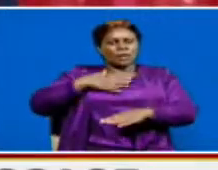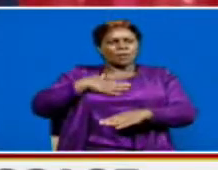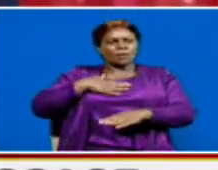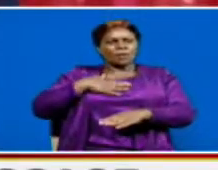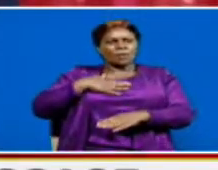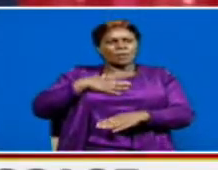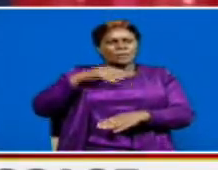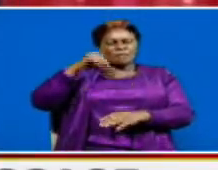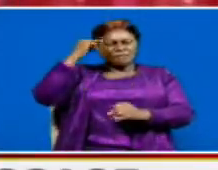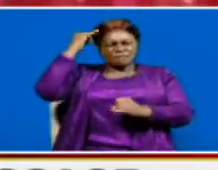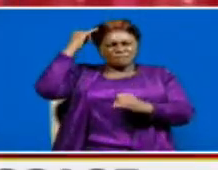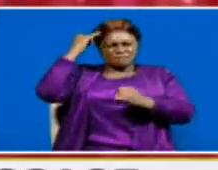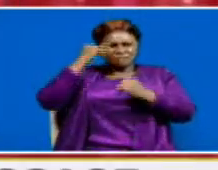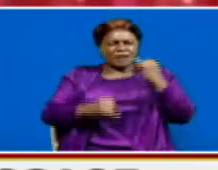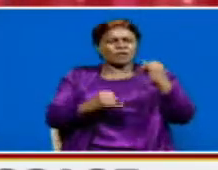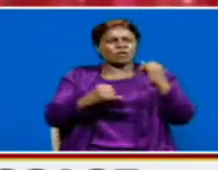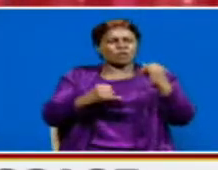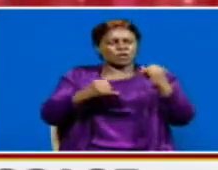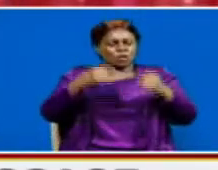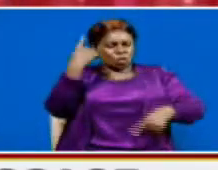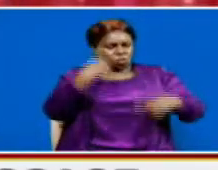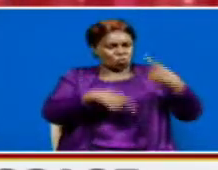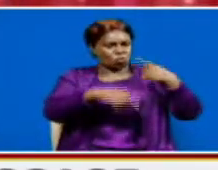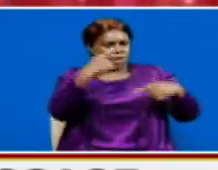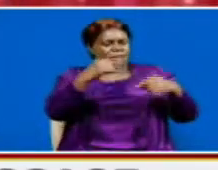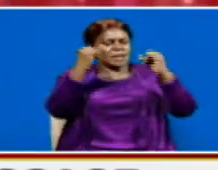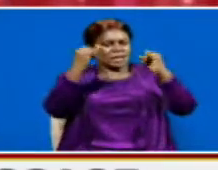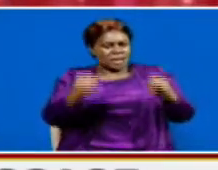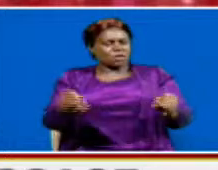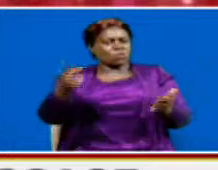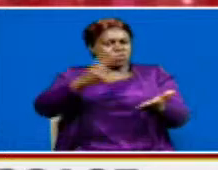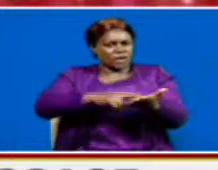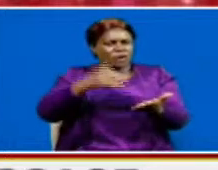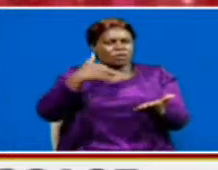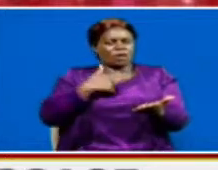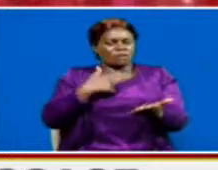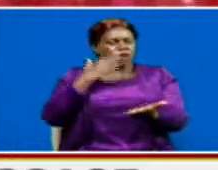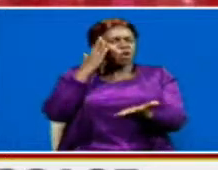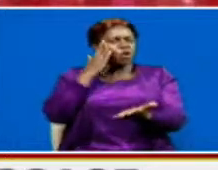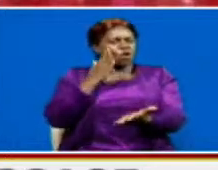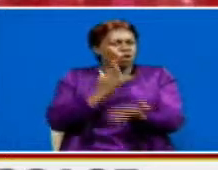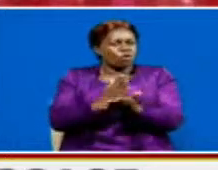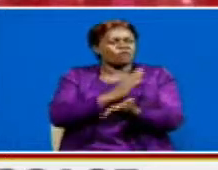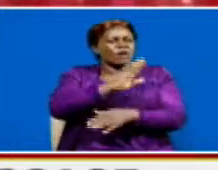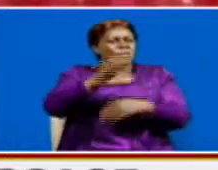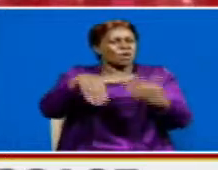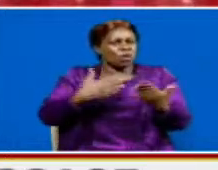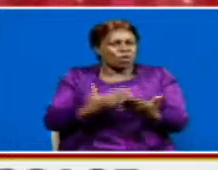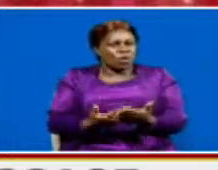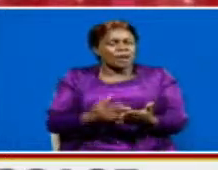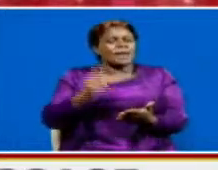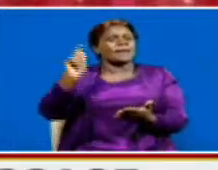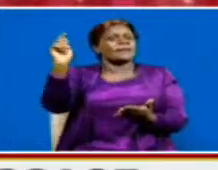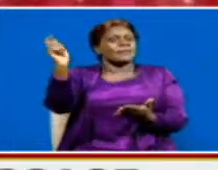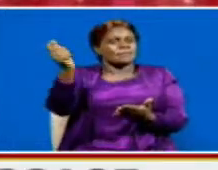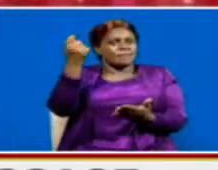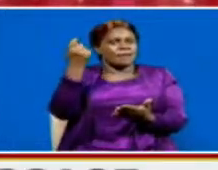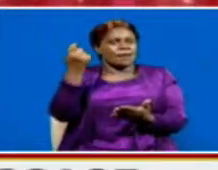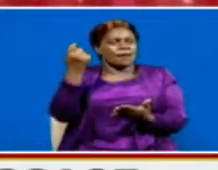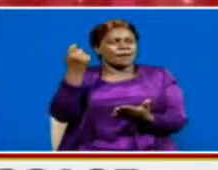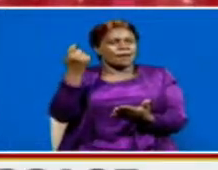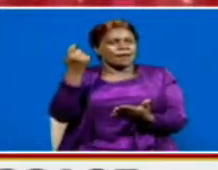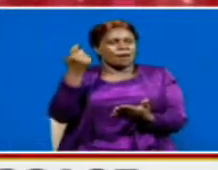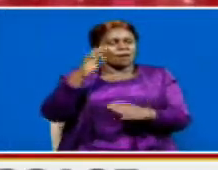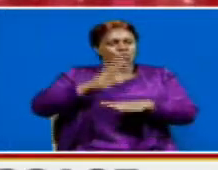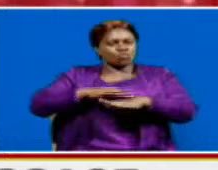We finally came of age and set a new record, confirming to all and sundry that Kenya is a